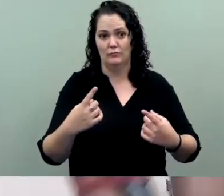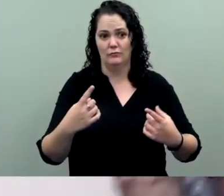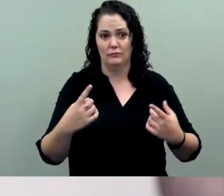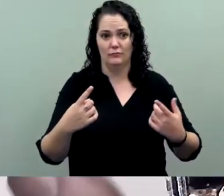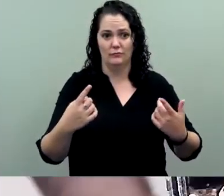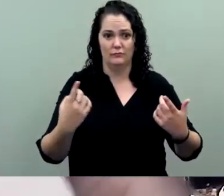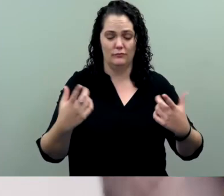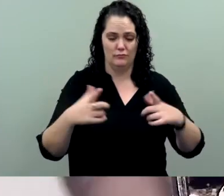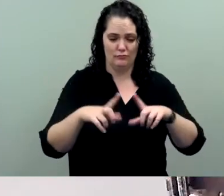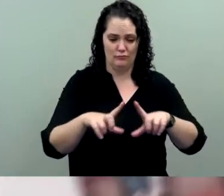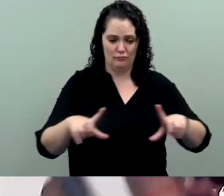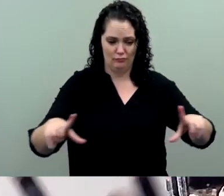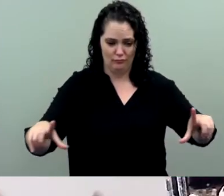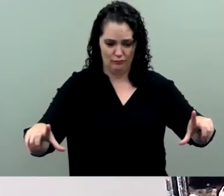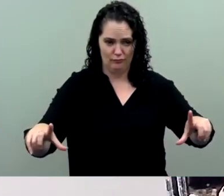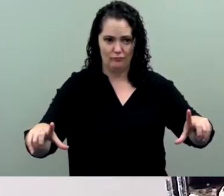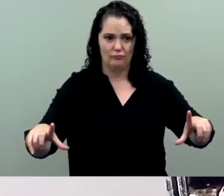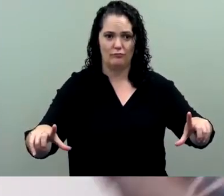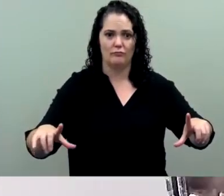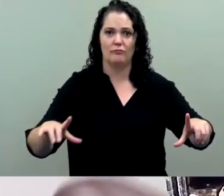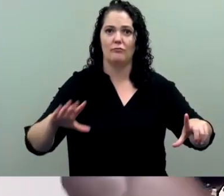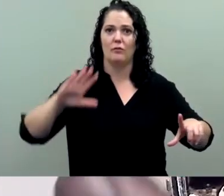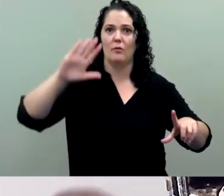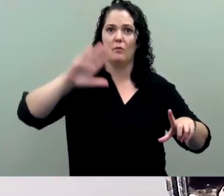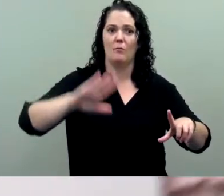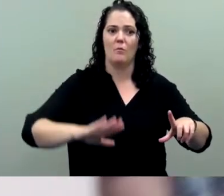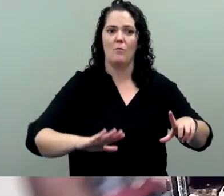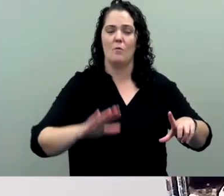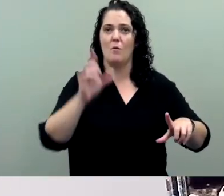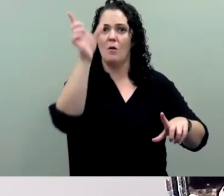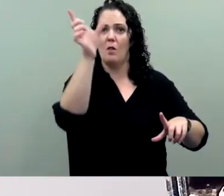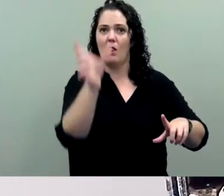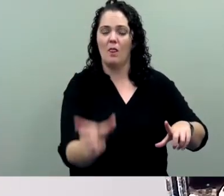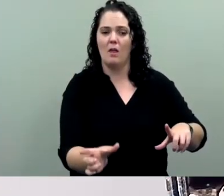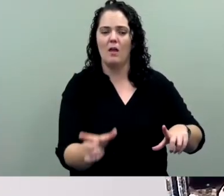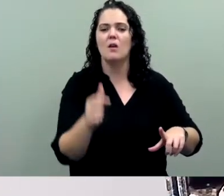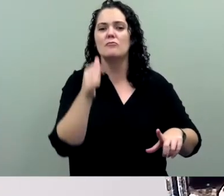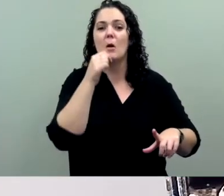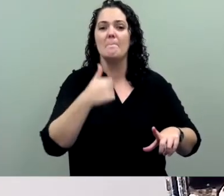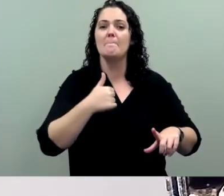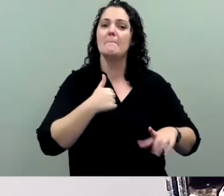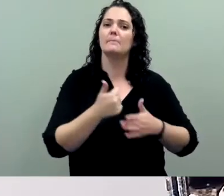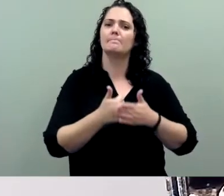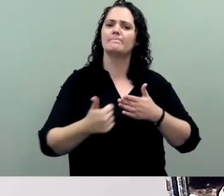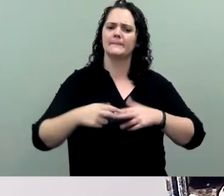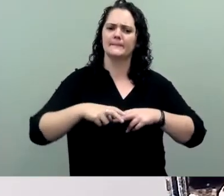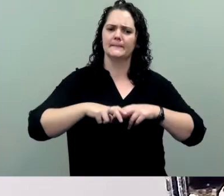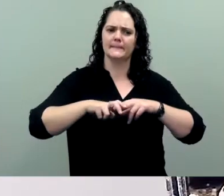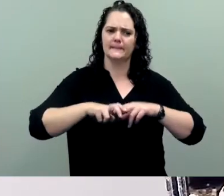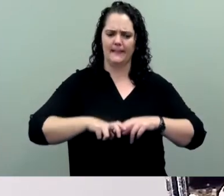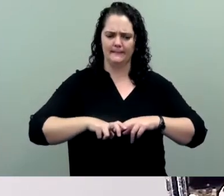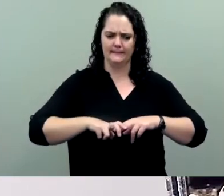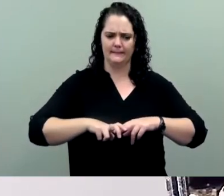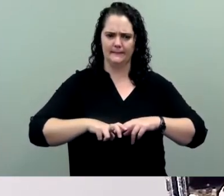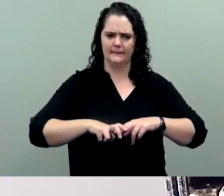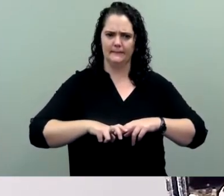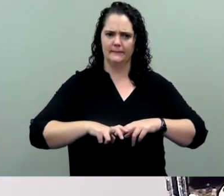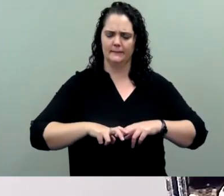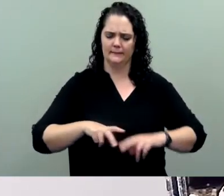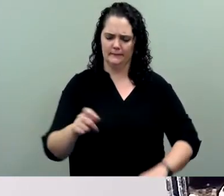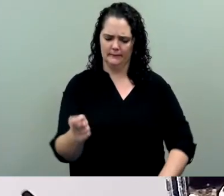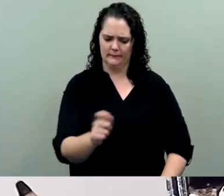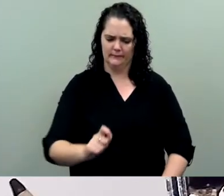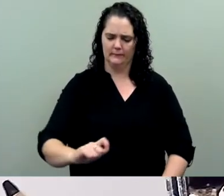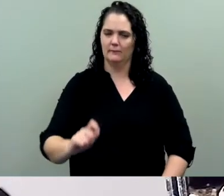working vertically works really well. My personal favorite way of drawing is not sitting down like I am right now. I like to work on the floor. And